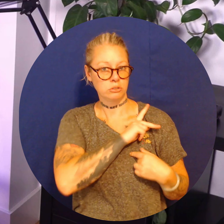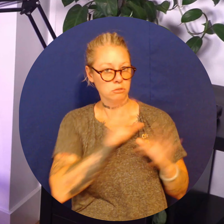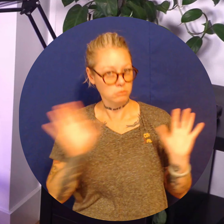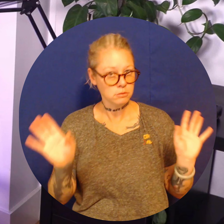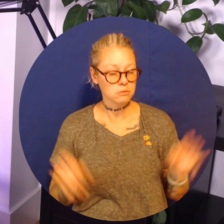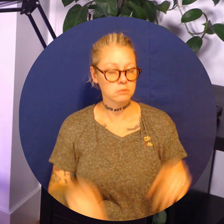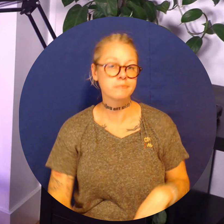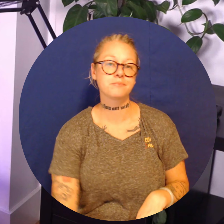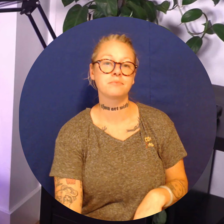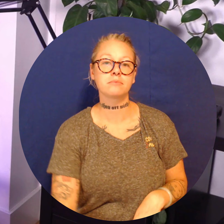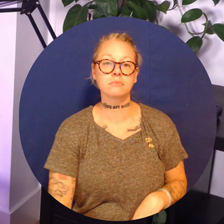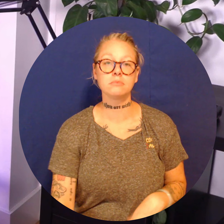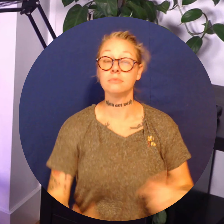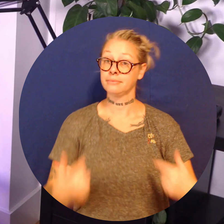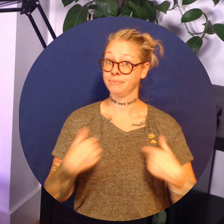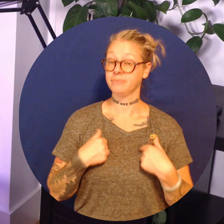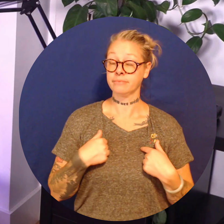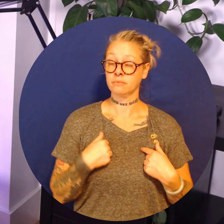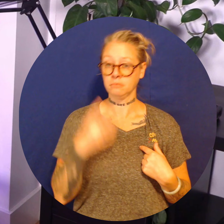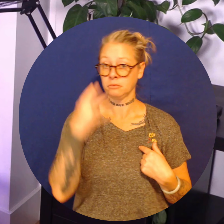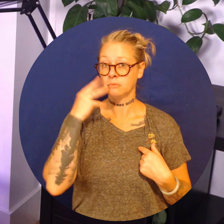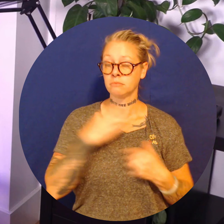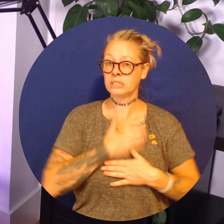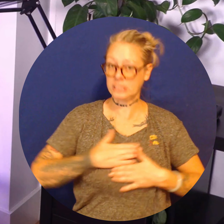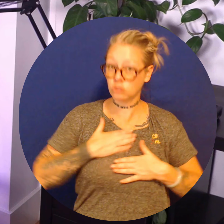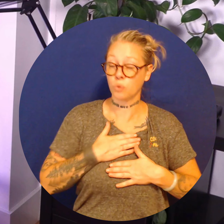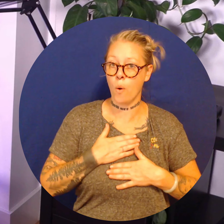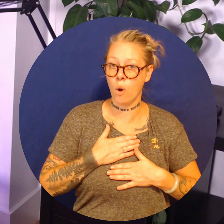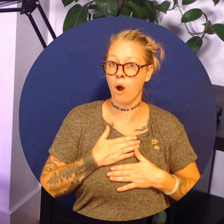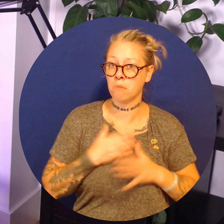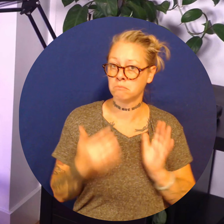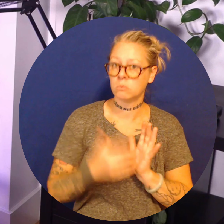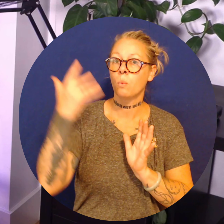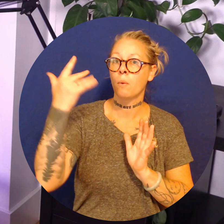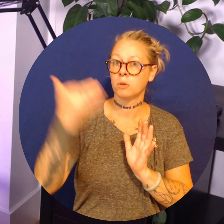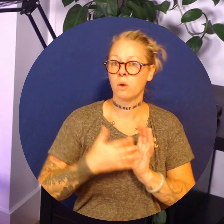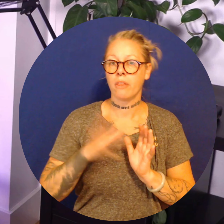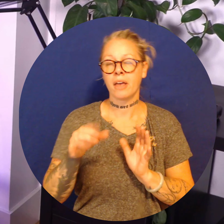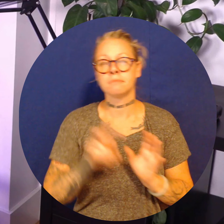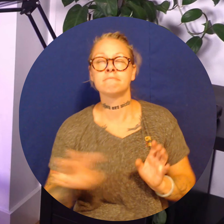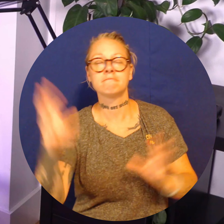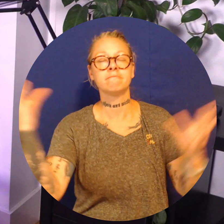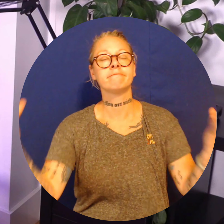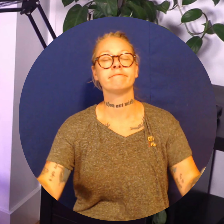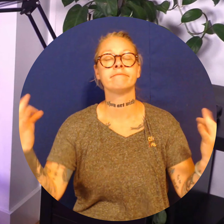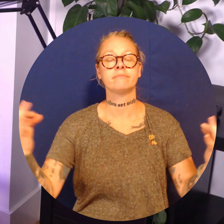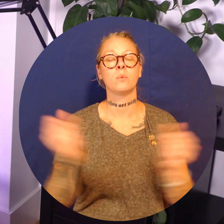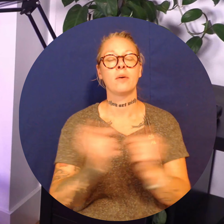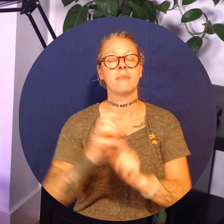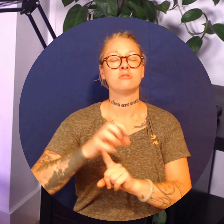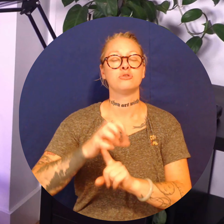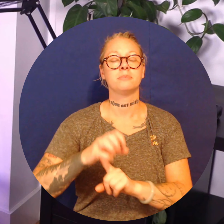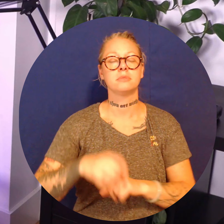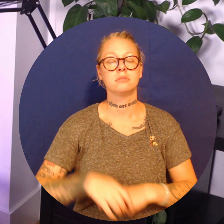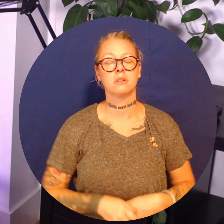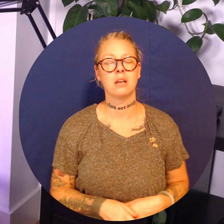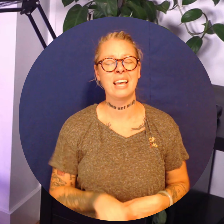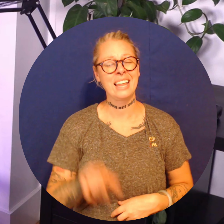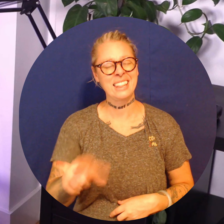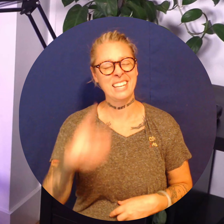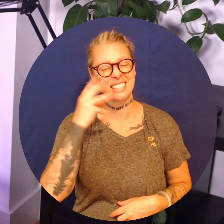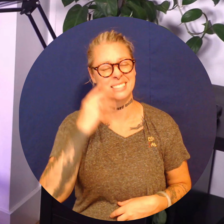not suggesting anything but i enjoy that at times and the level